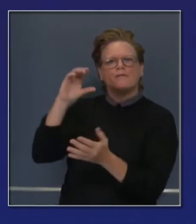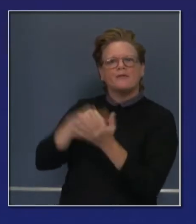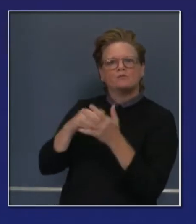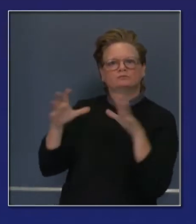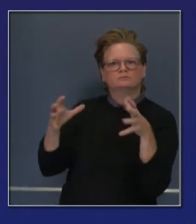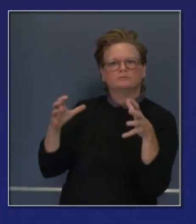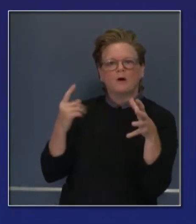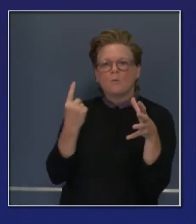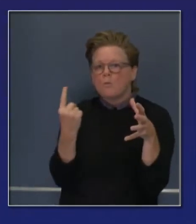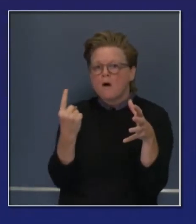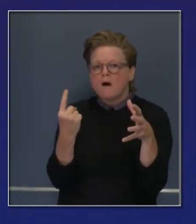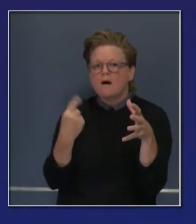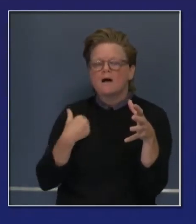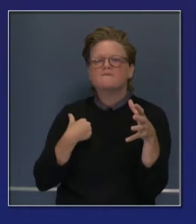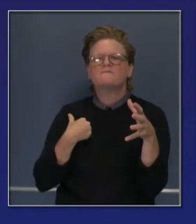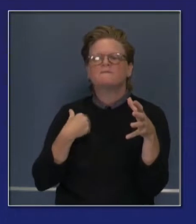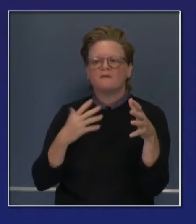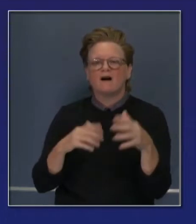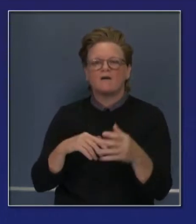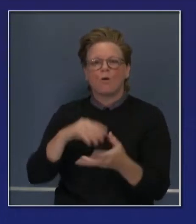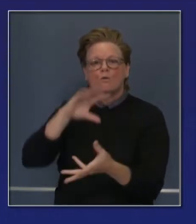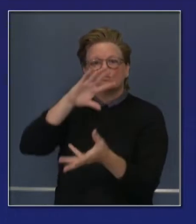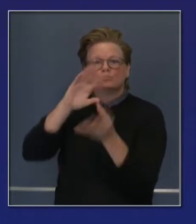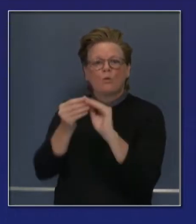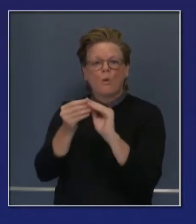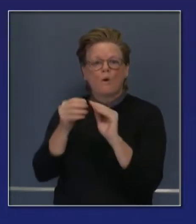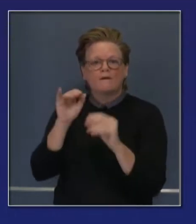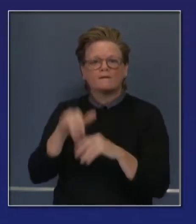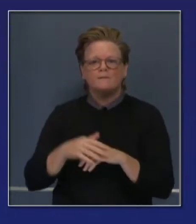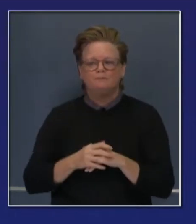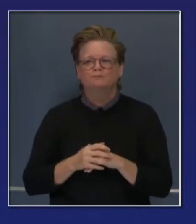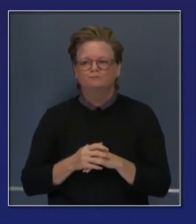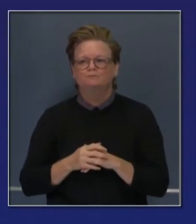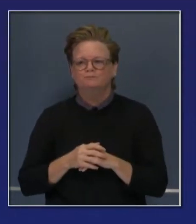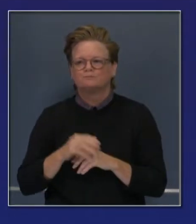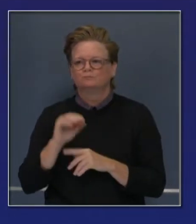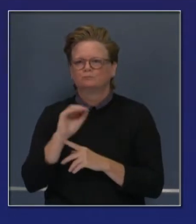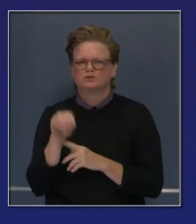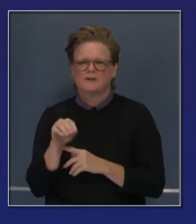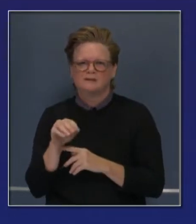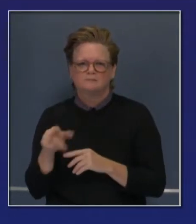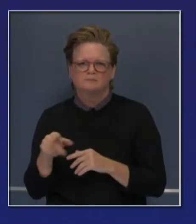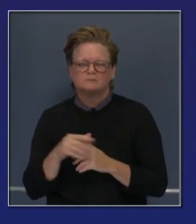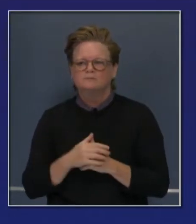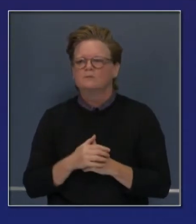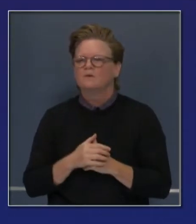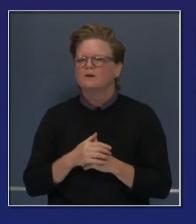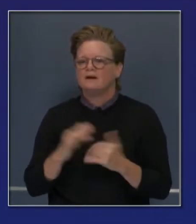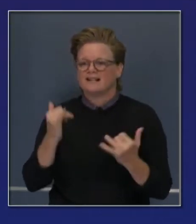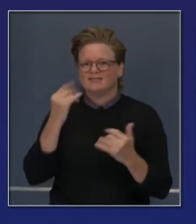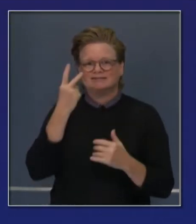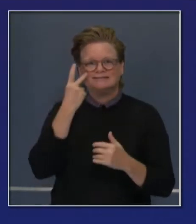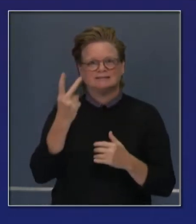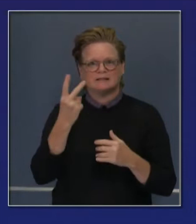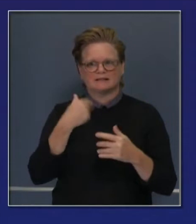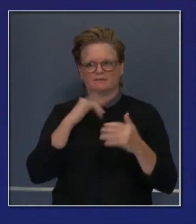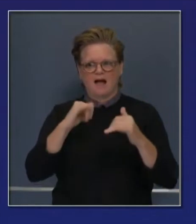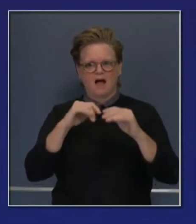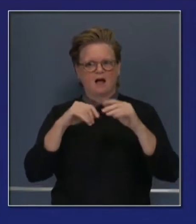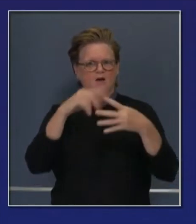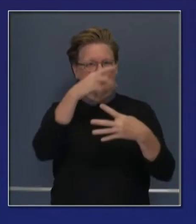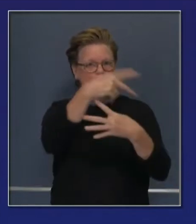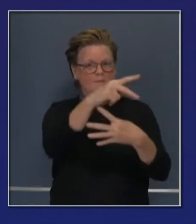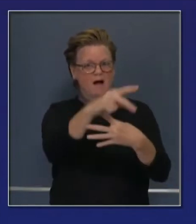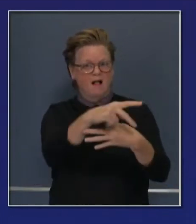test positive for COVID-19. As you can see with these purple, again, we are replacing the old